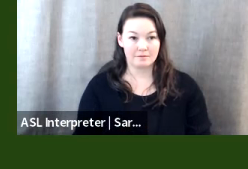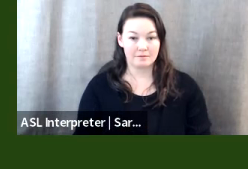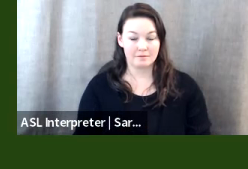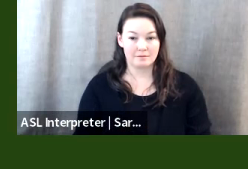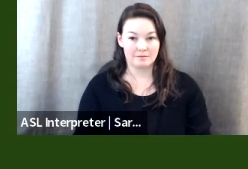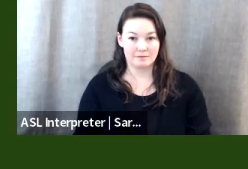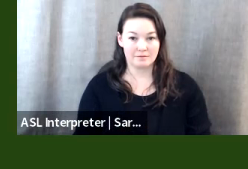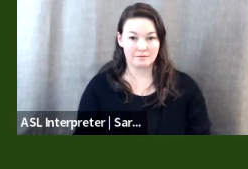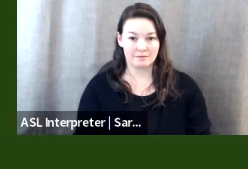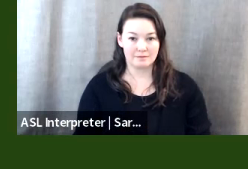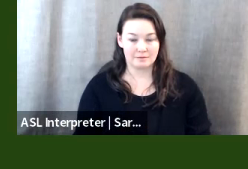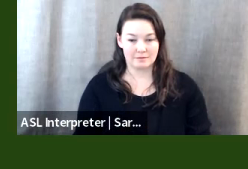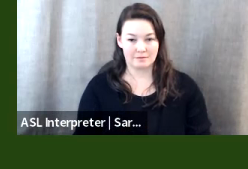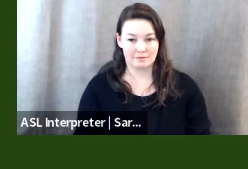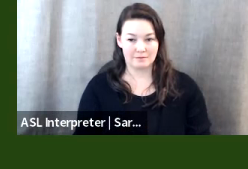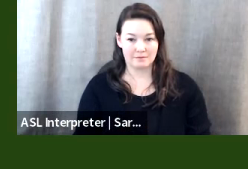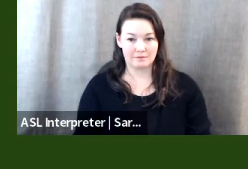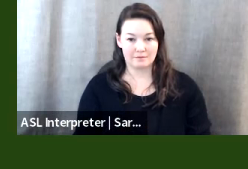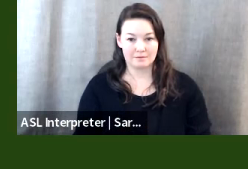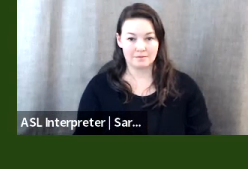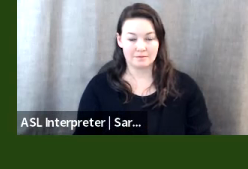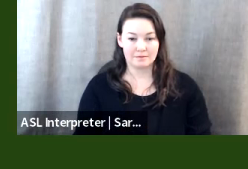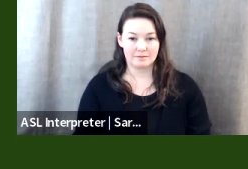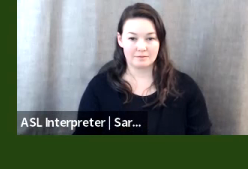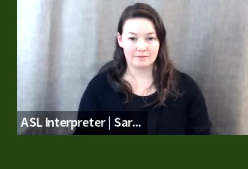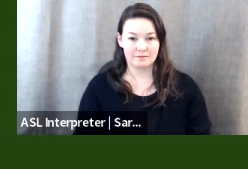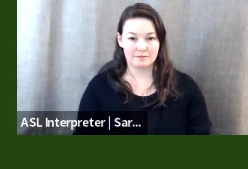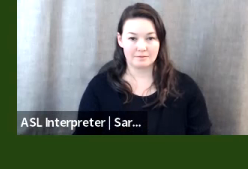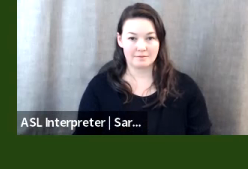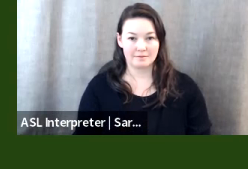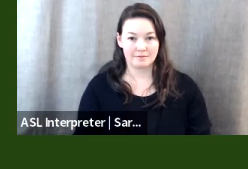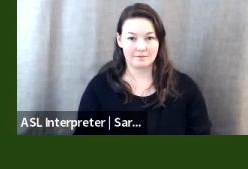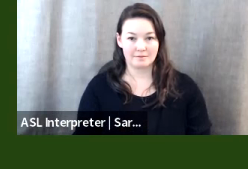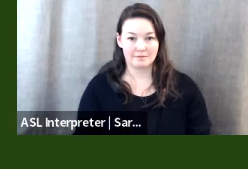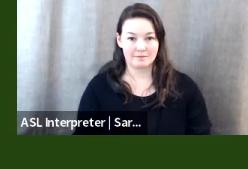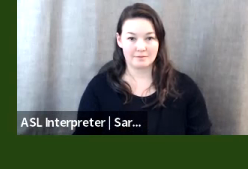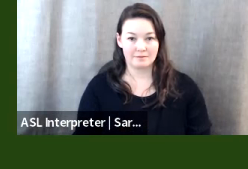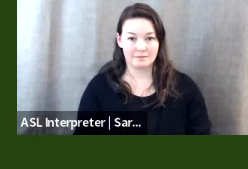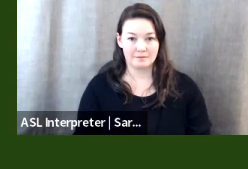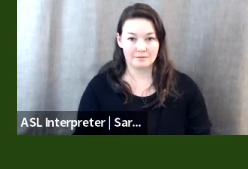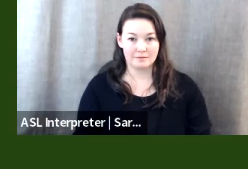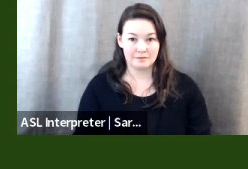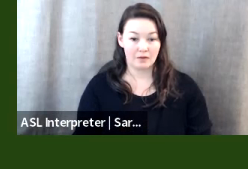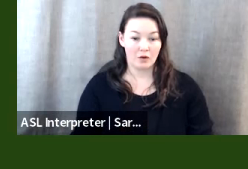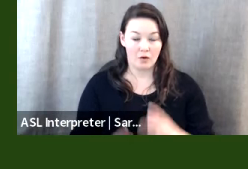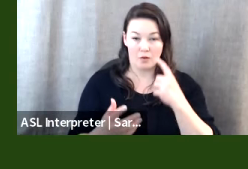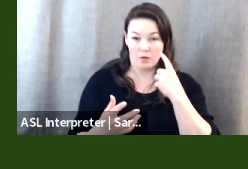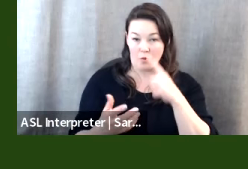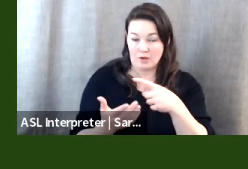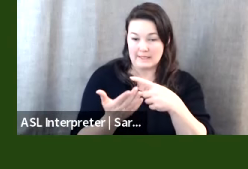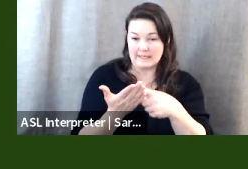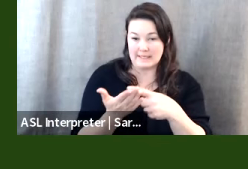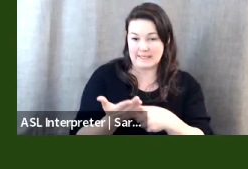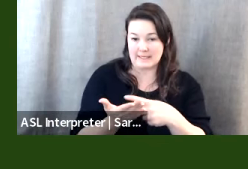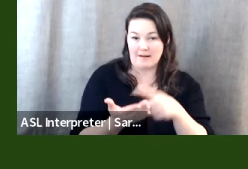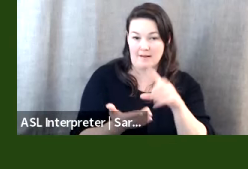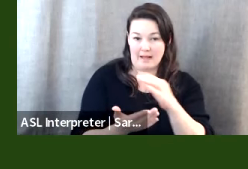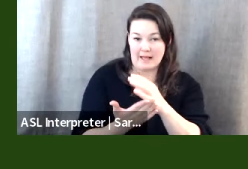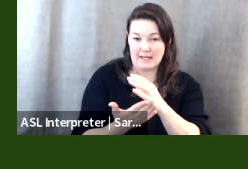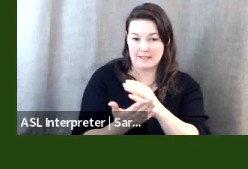metas para el 3 de mayo y entregárselas a los comisionadores. So just to go through that list, and so we want to